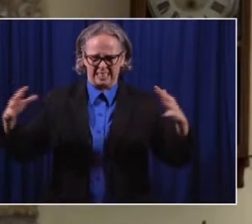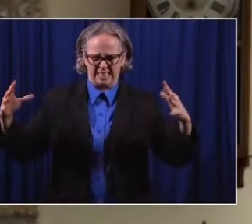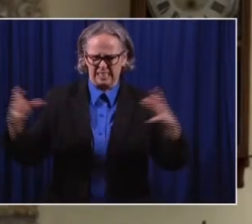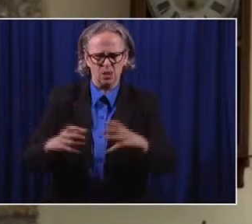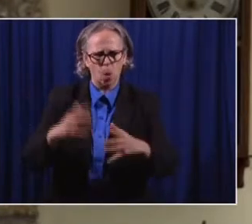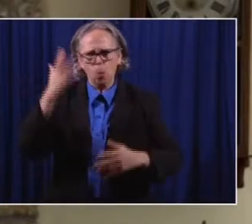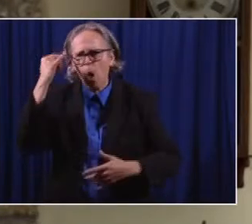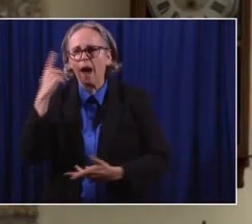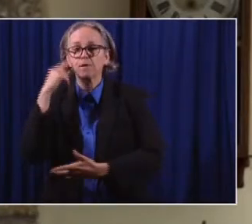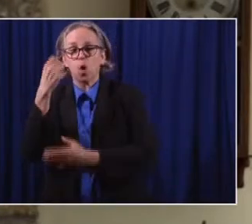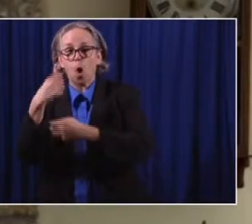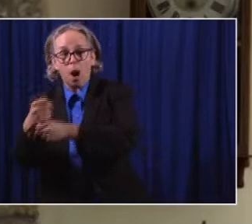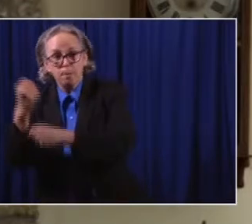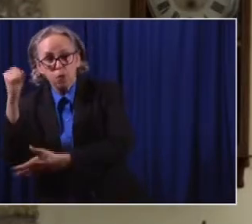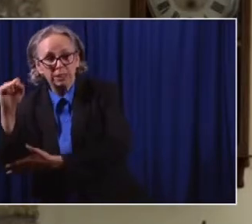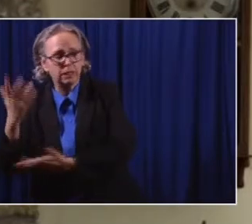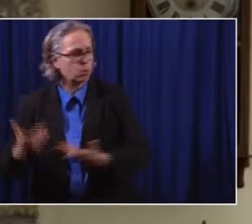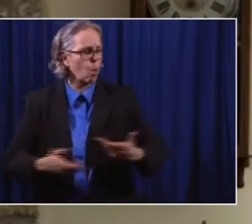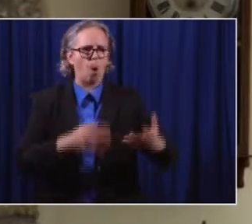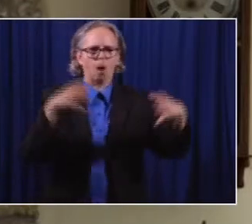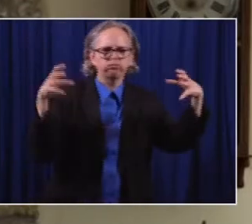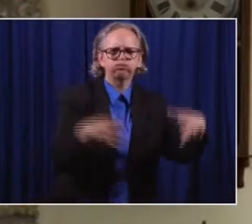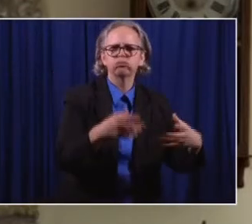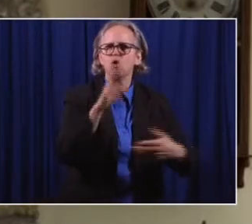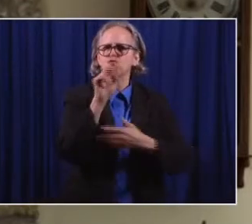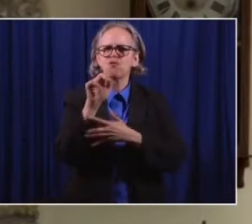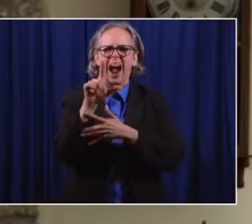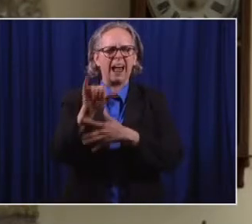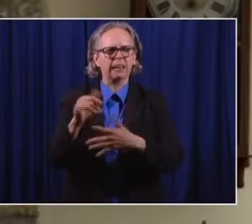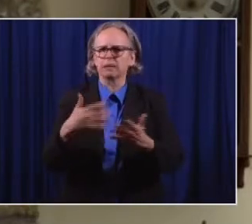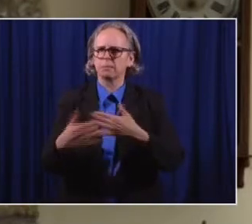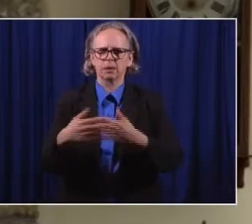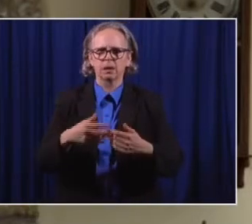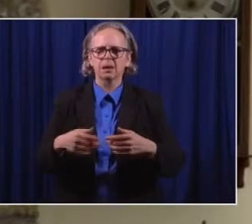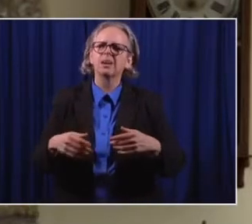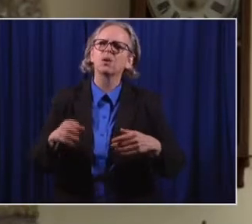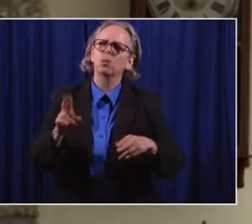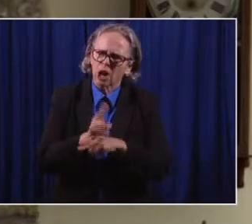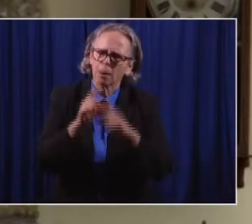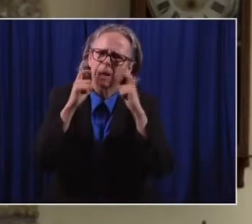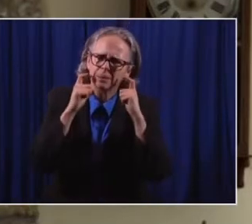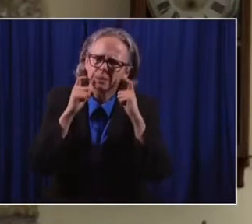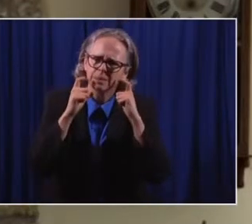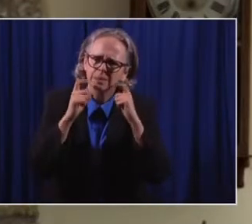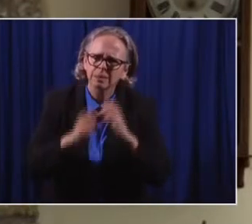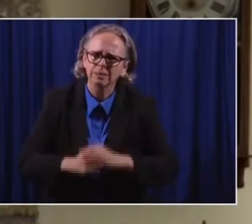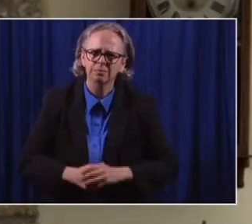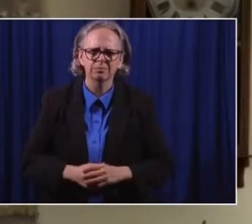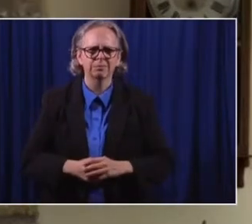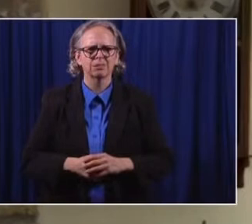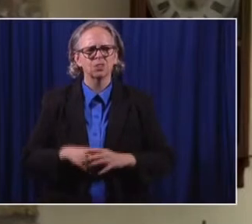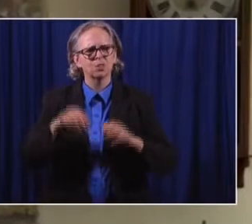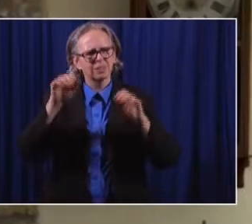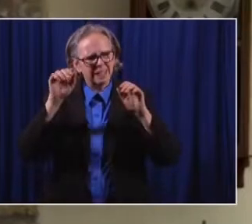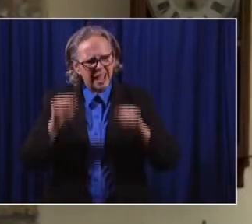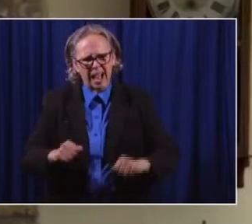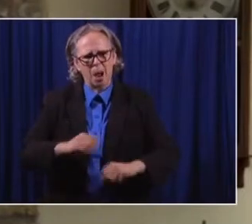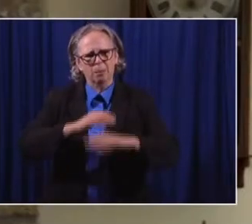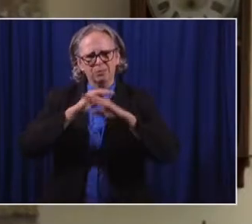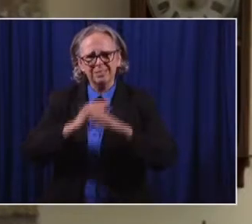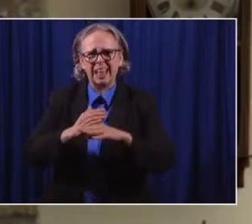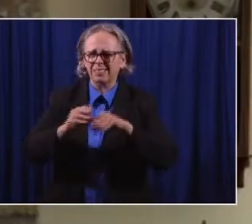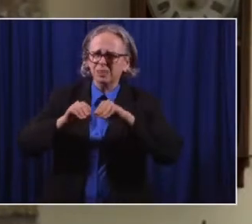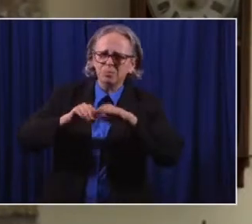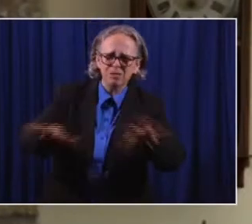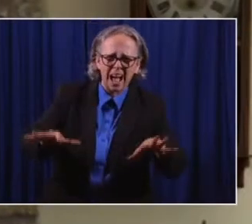political rally, please wear a mask. That is how you stay safe. That is how you slow the spread down.